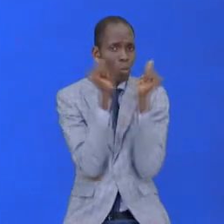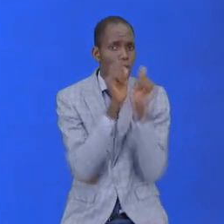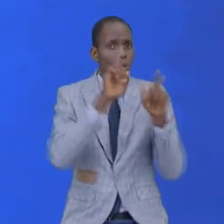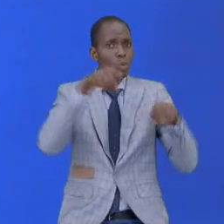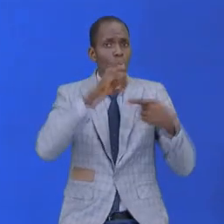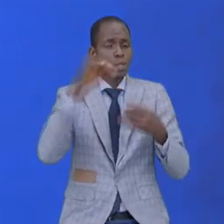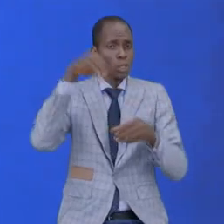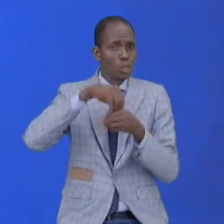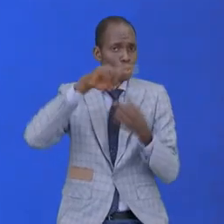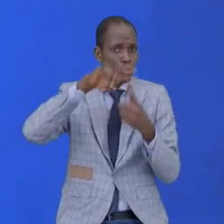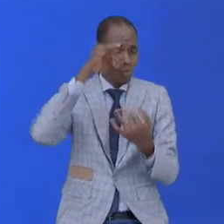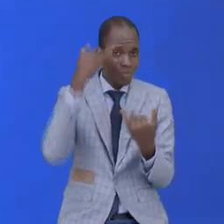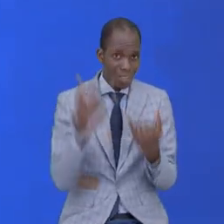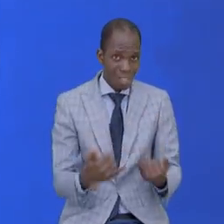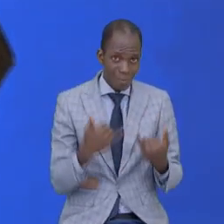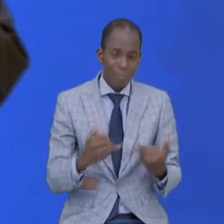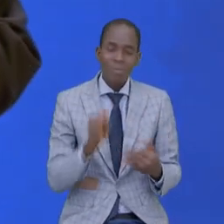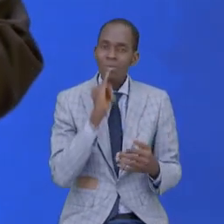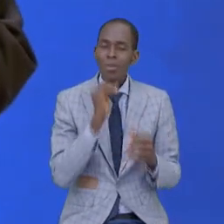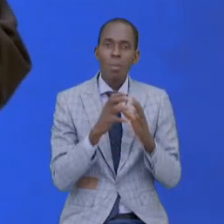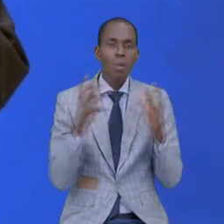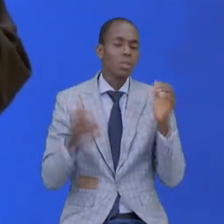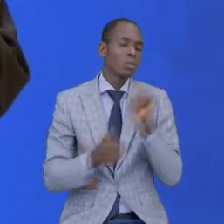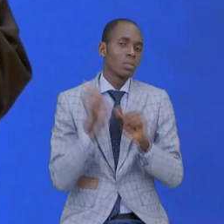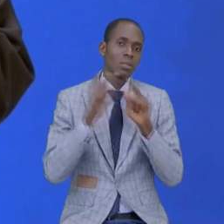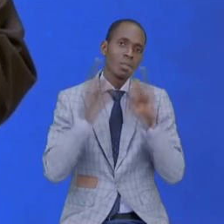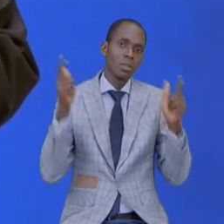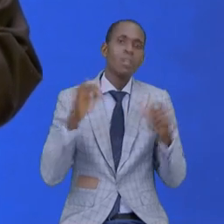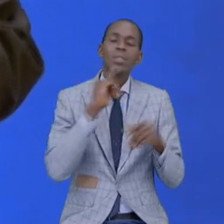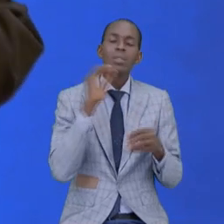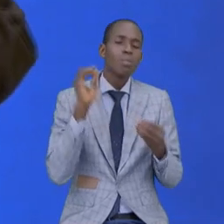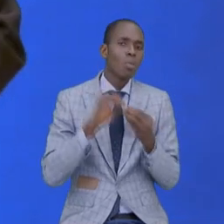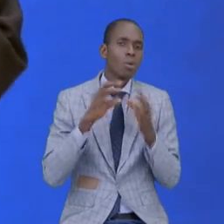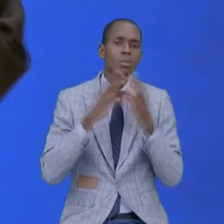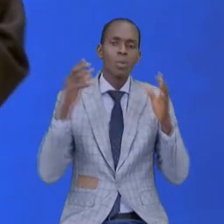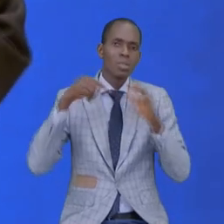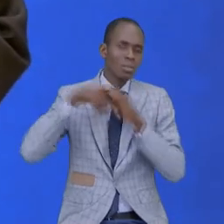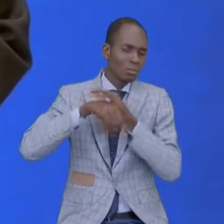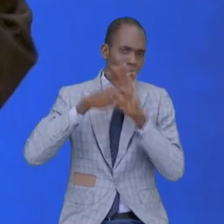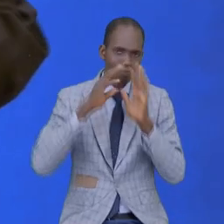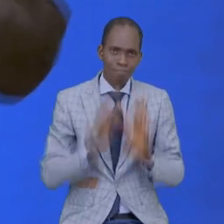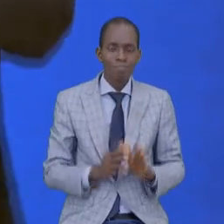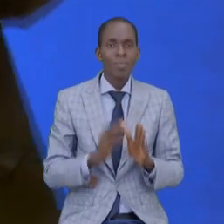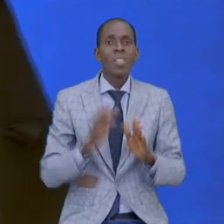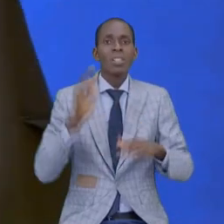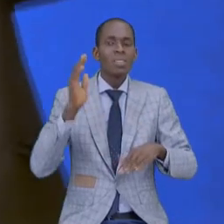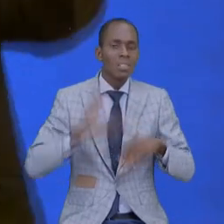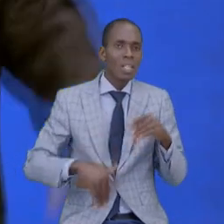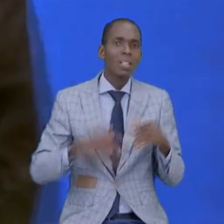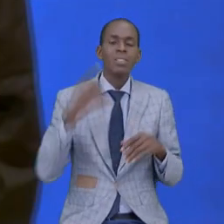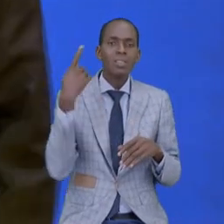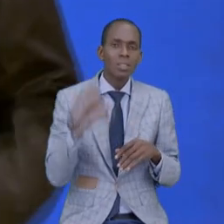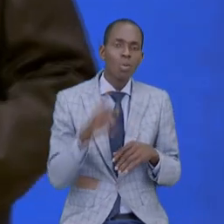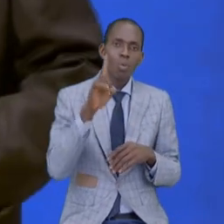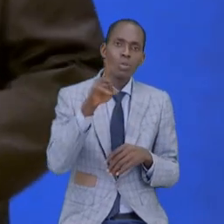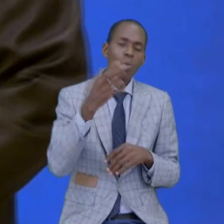into now is greater, is deeper, is more terrible than the bondage you